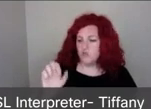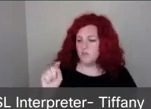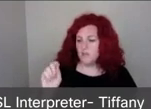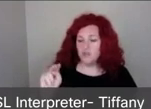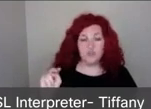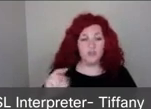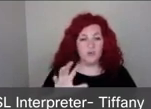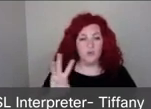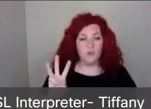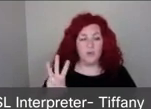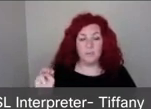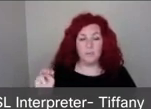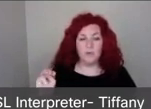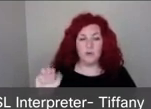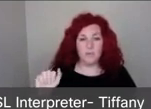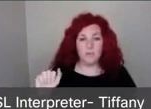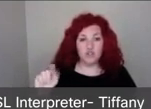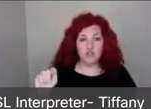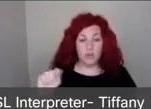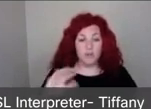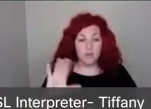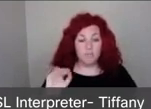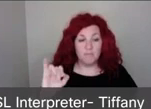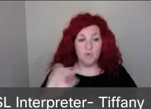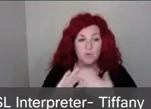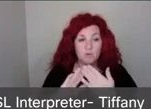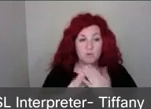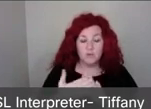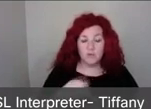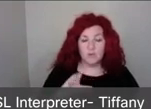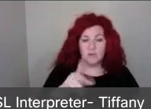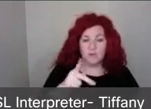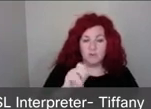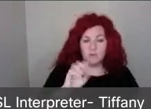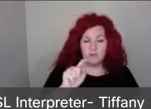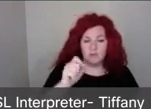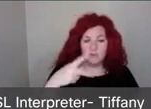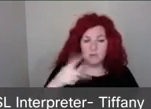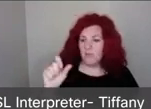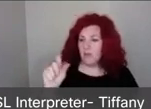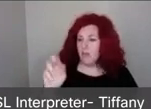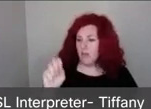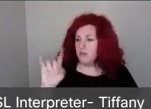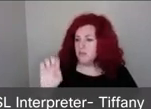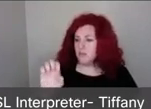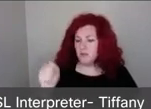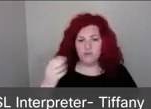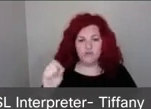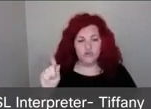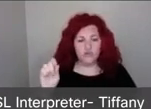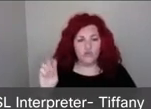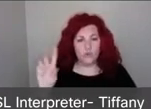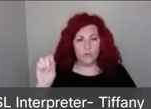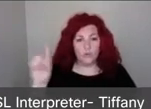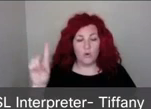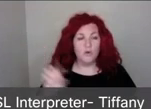tribe is a community of interest with the cities of Pinetop, Lakeside, and Sholo. Tribal members like myself living in nearby towns such as Pinetop